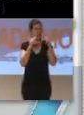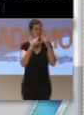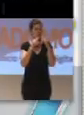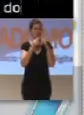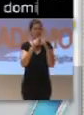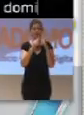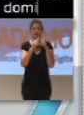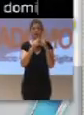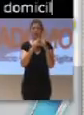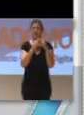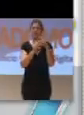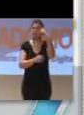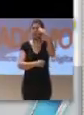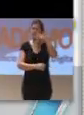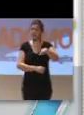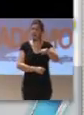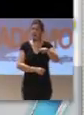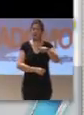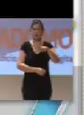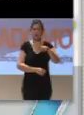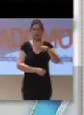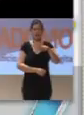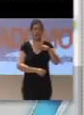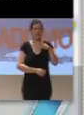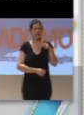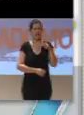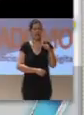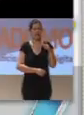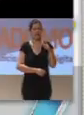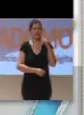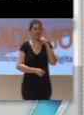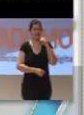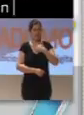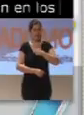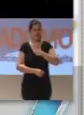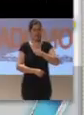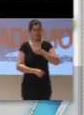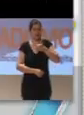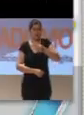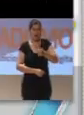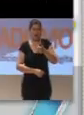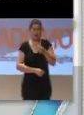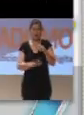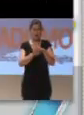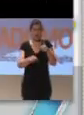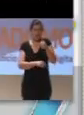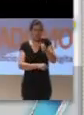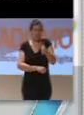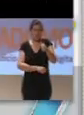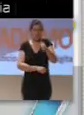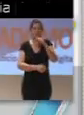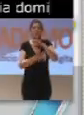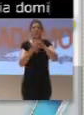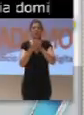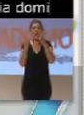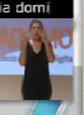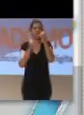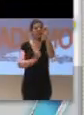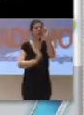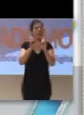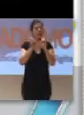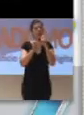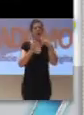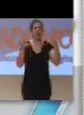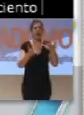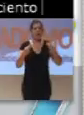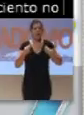In this service, we replicate the model of home telecare, so that you know more or less that